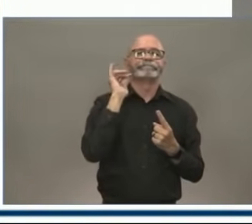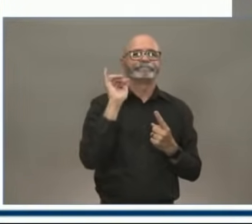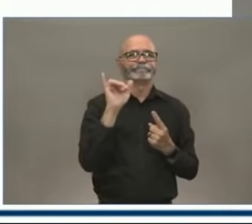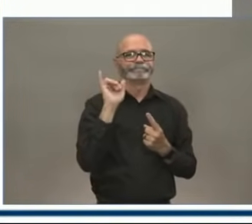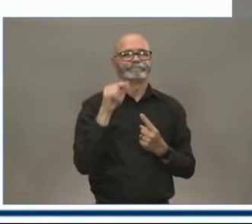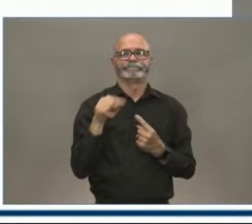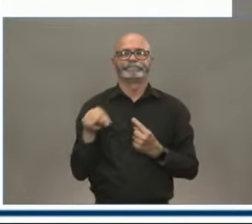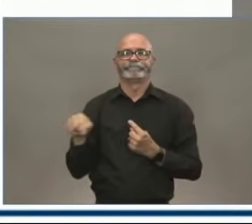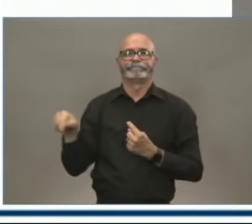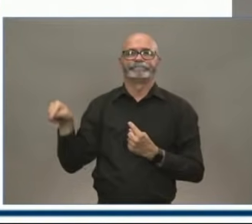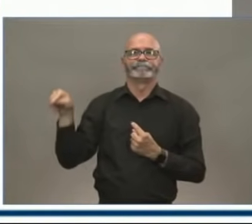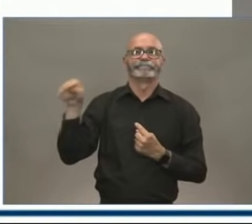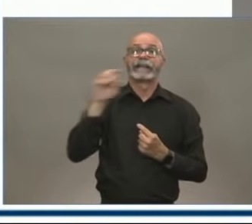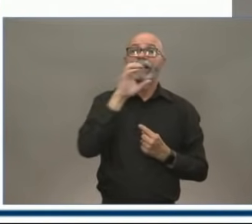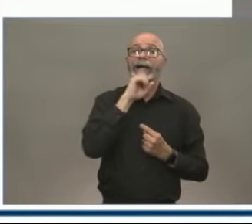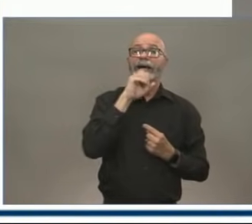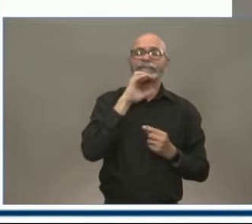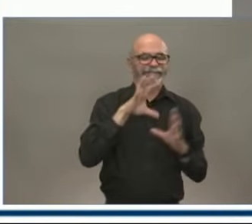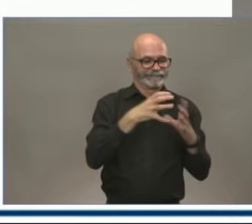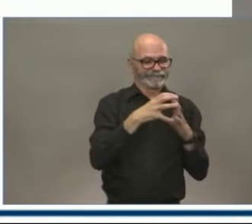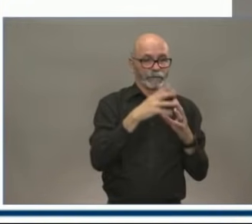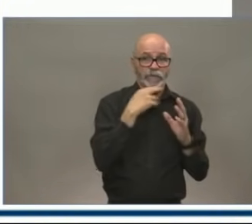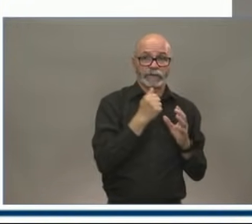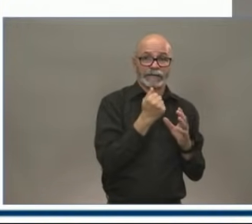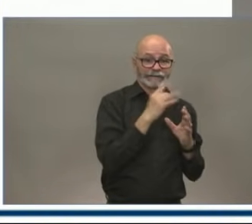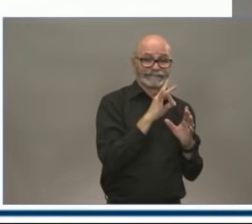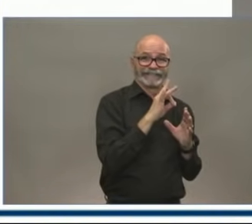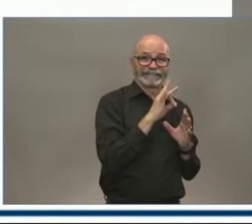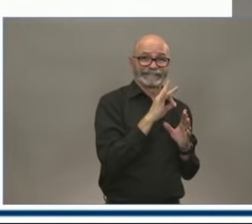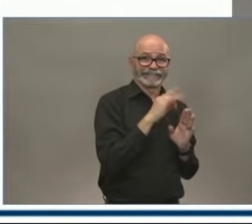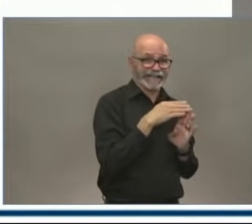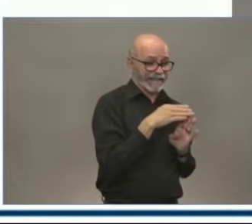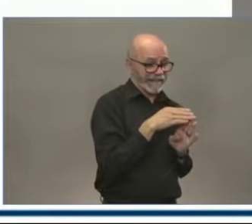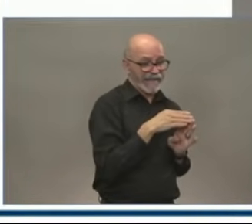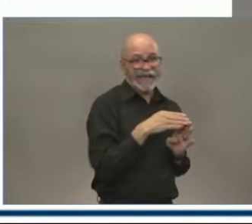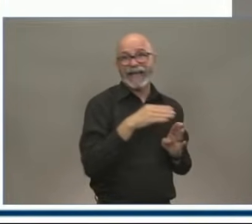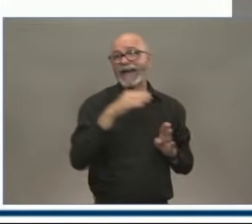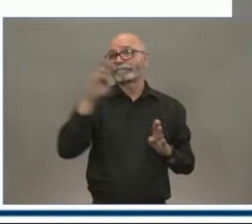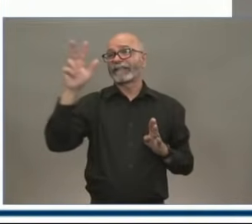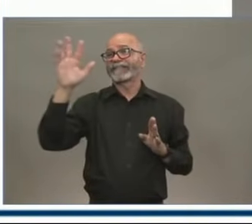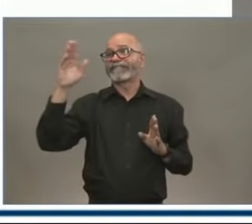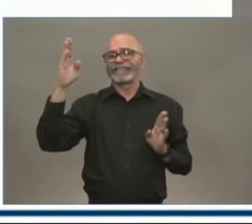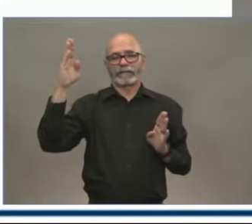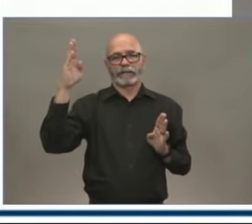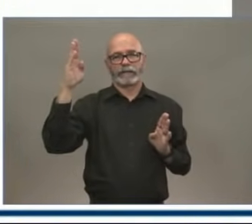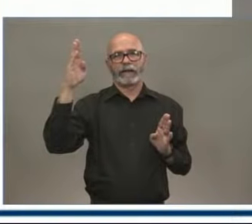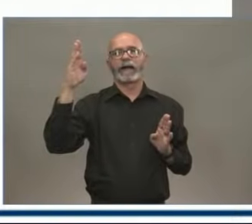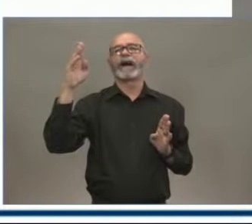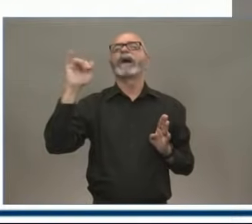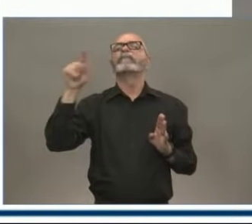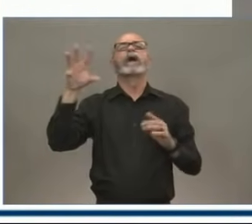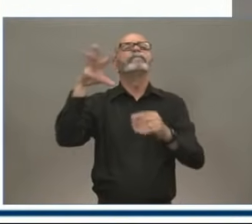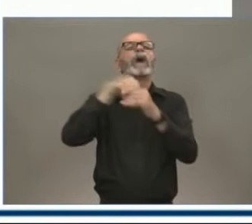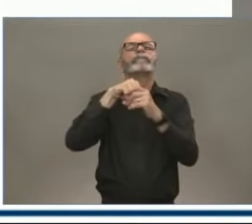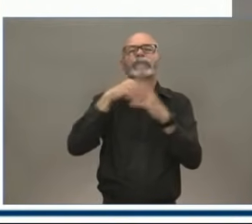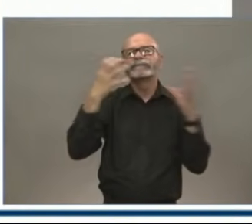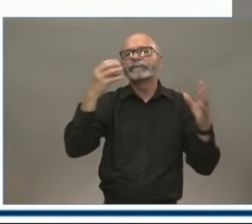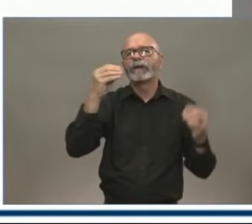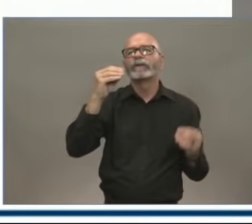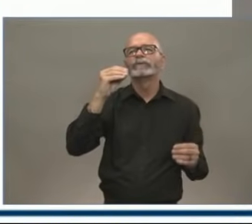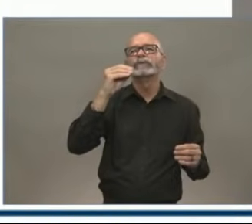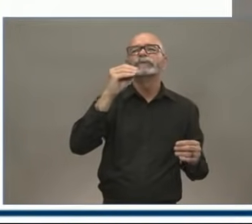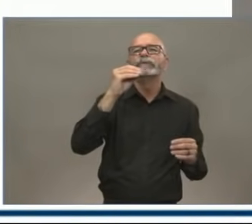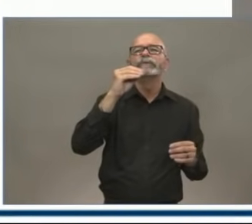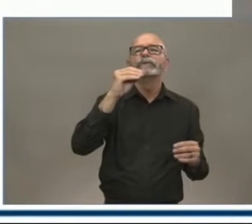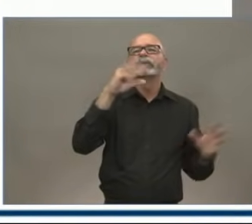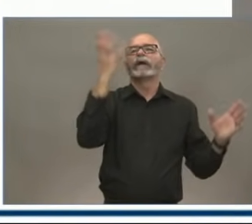age group who are very connected socially and through social media were well aware of this. And I think our